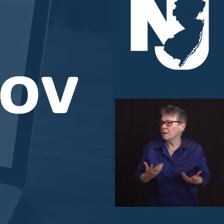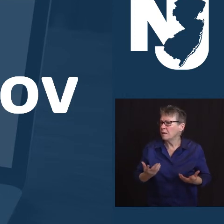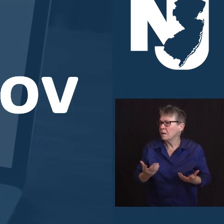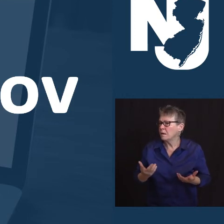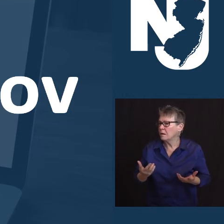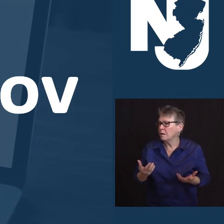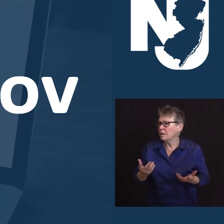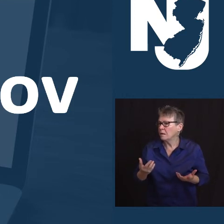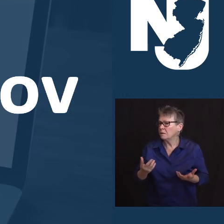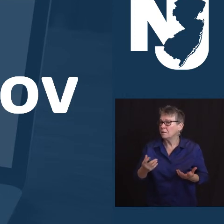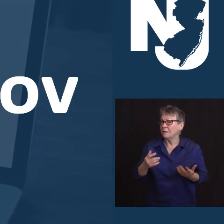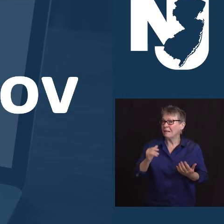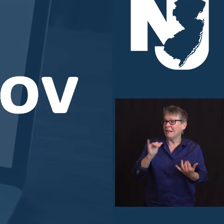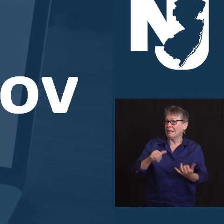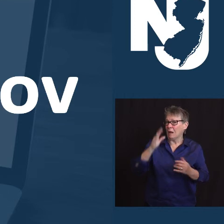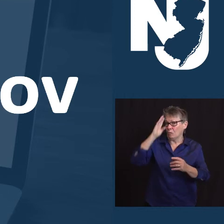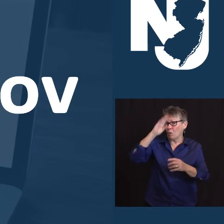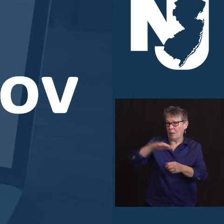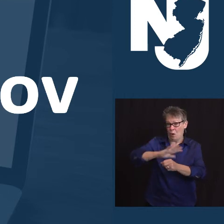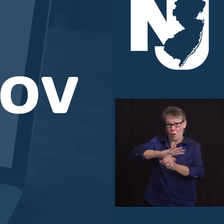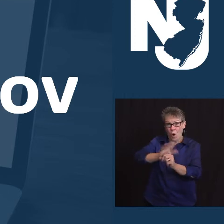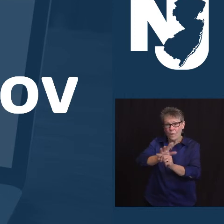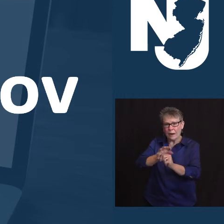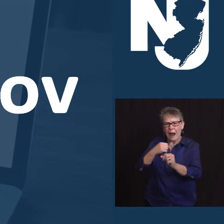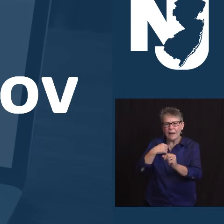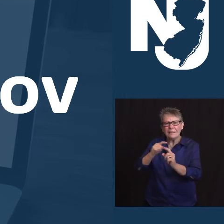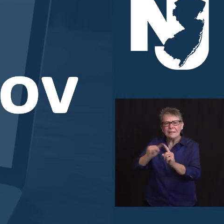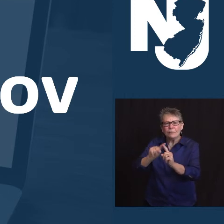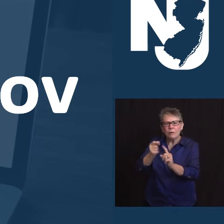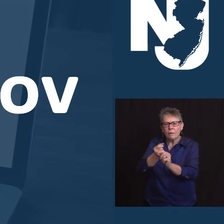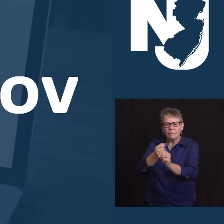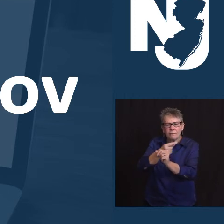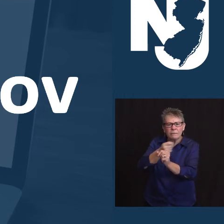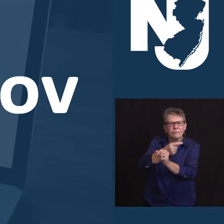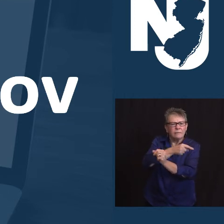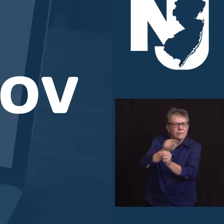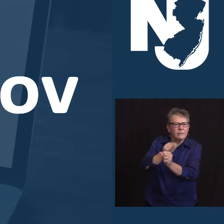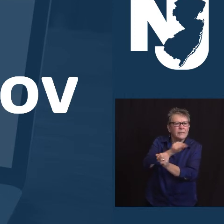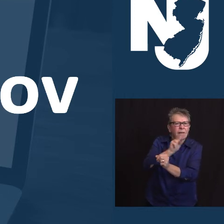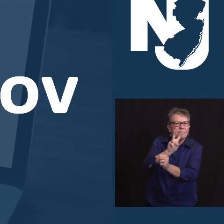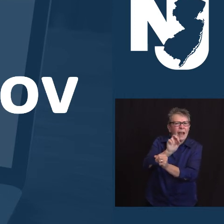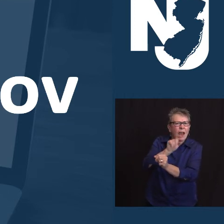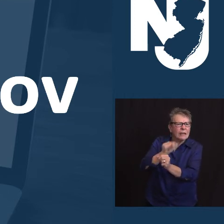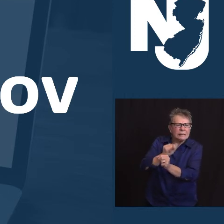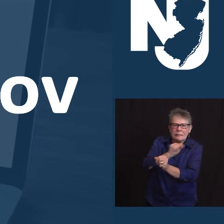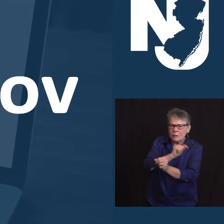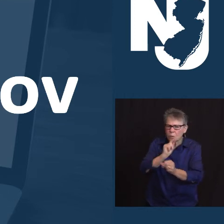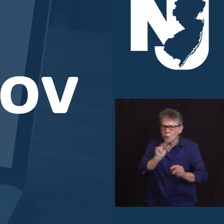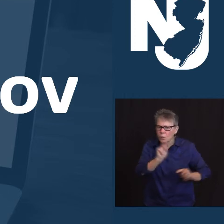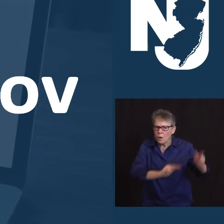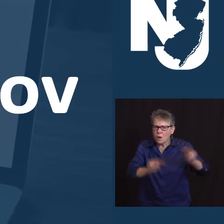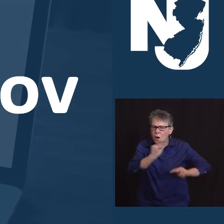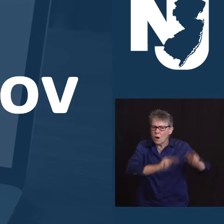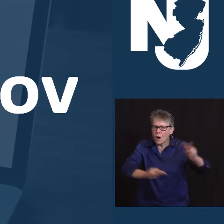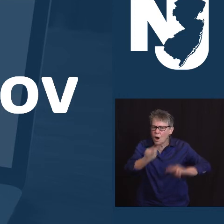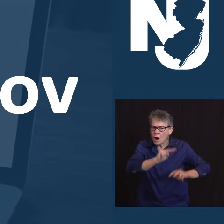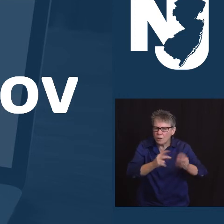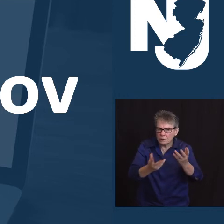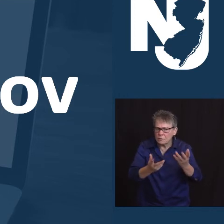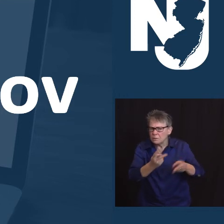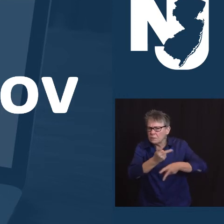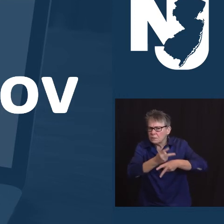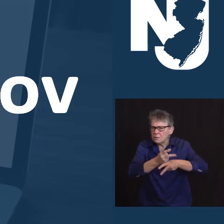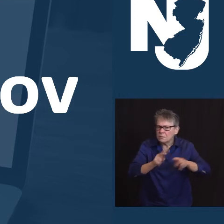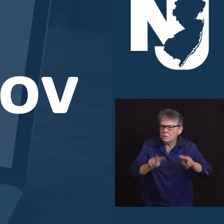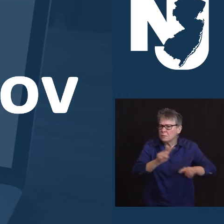closely. Because of the work that you've put in to push our numbers down, folks, on Friday, our restaurants were able to expand their